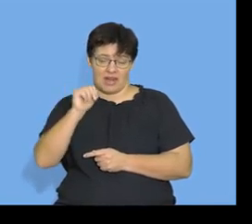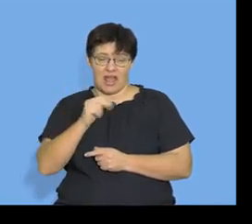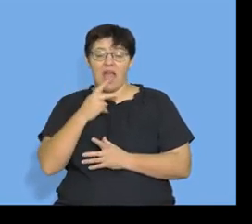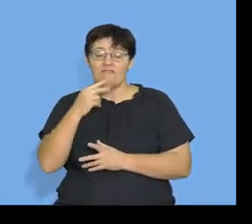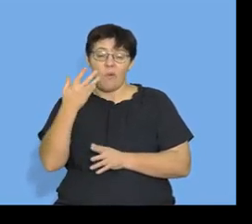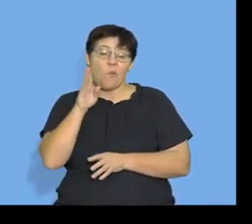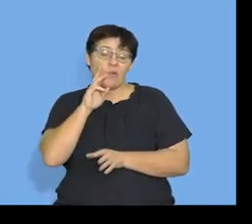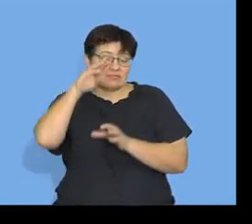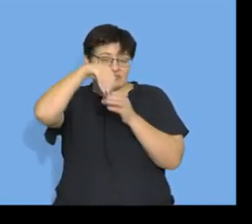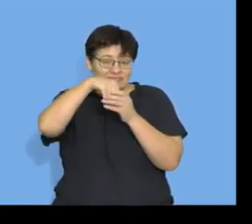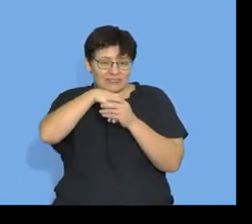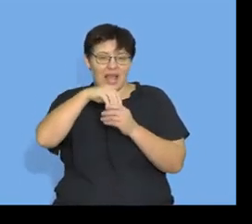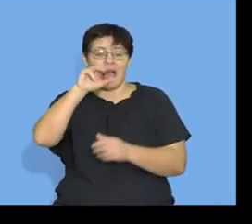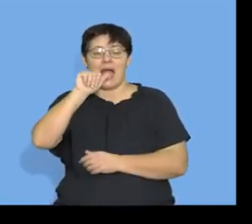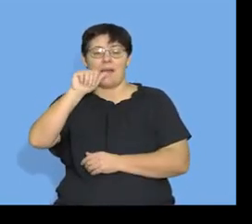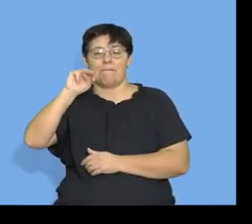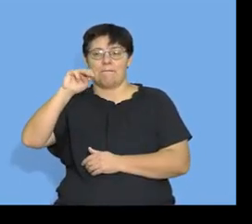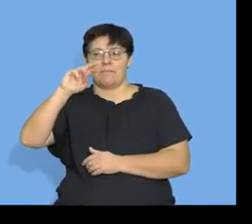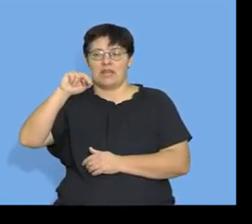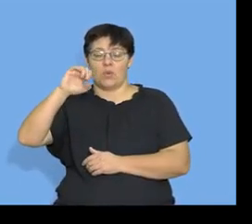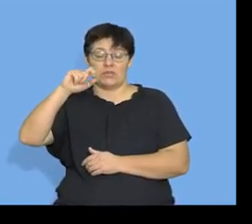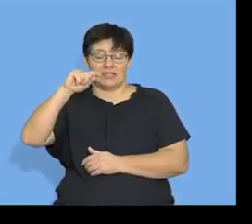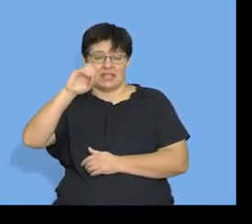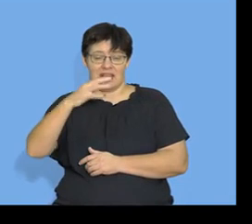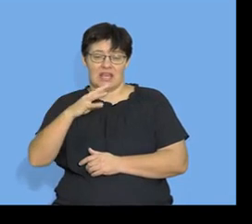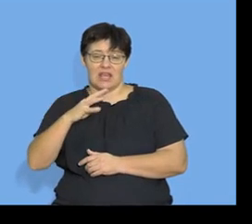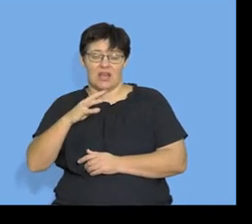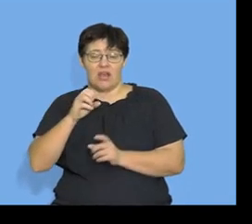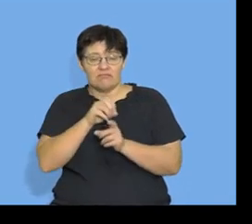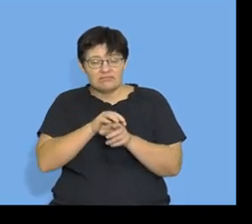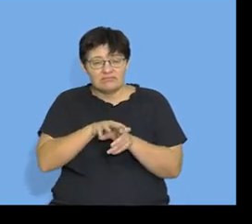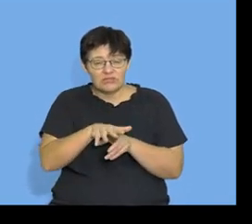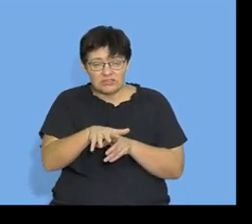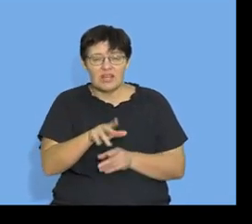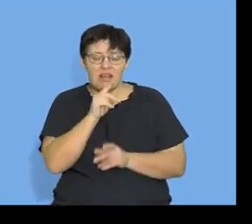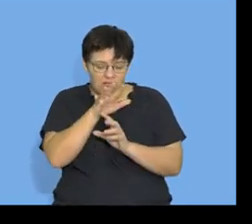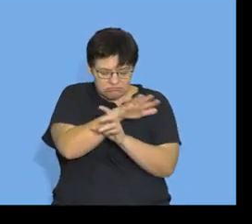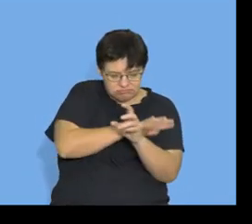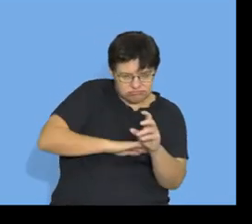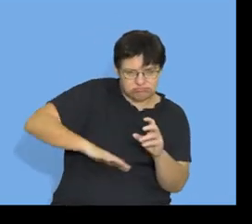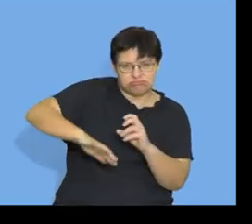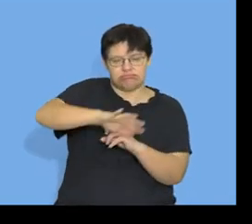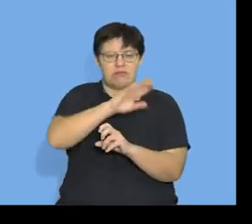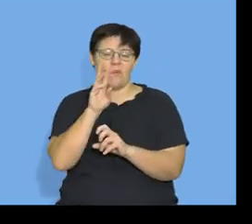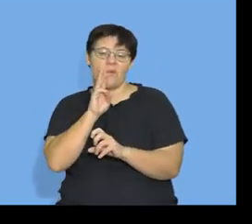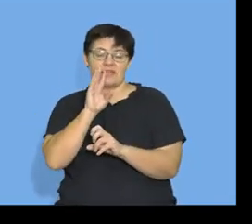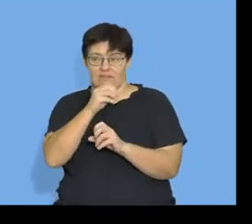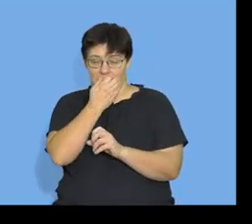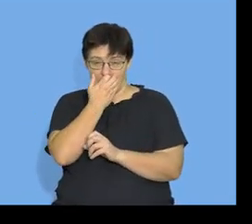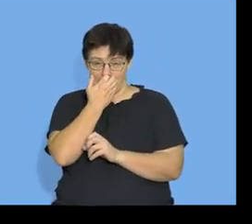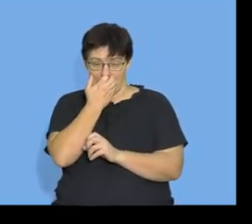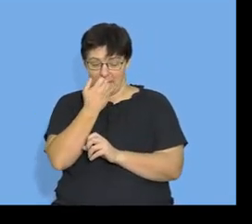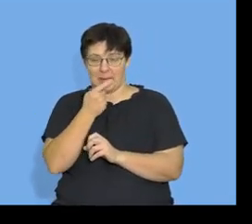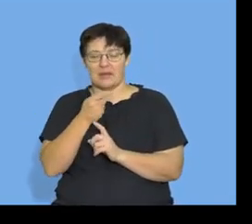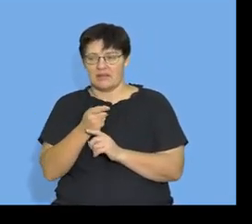liquid which is called amniotic fluid, which constantly surrounds the fetus. So within this amniotic